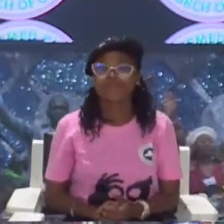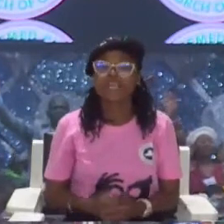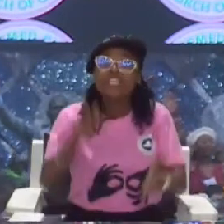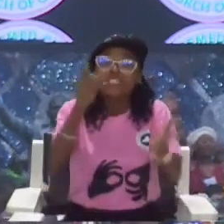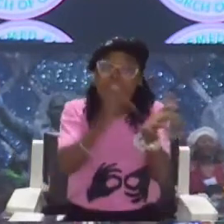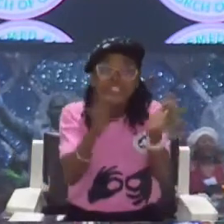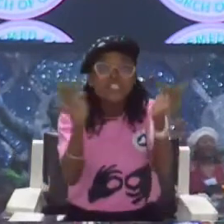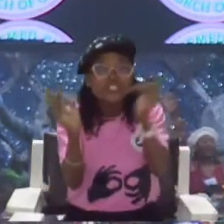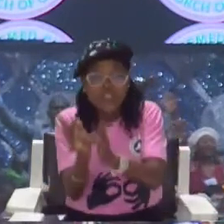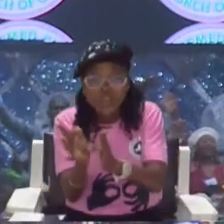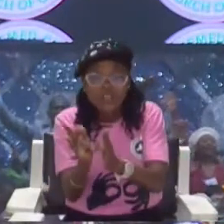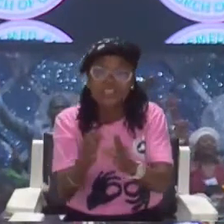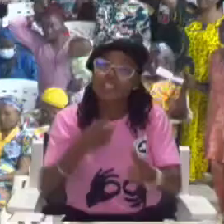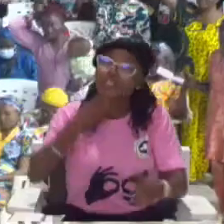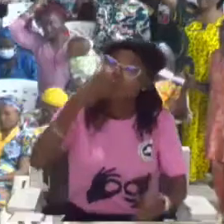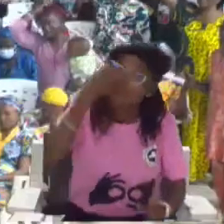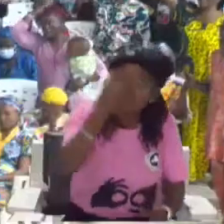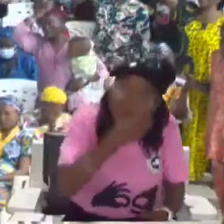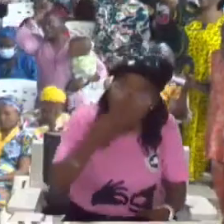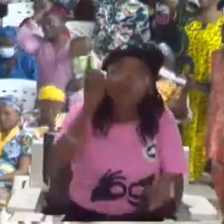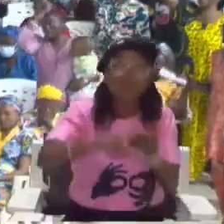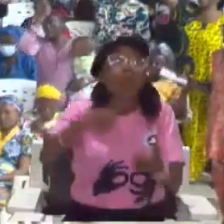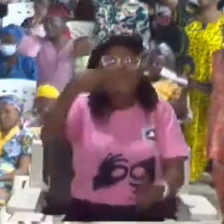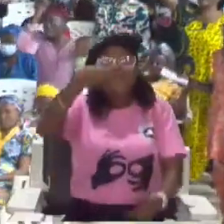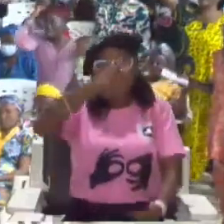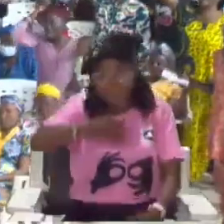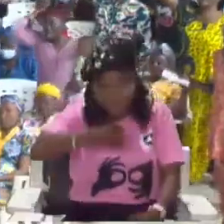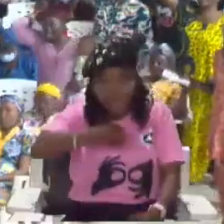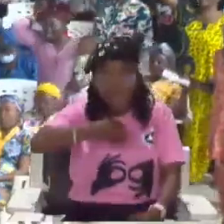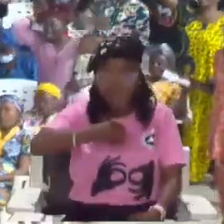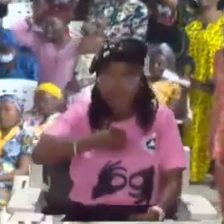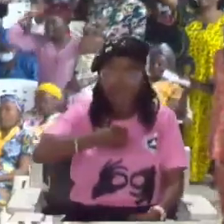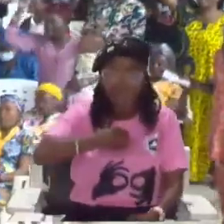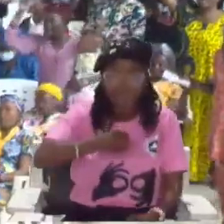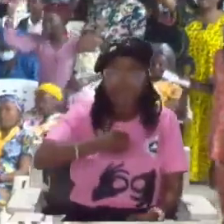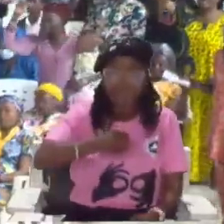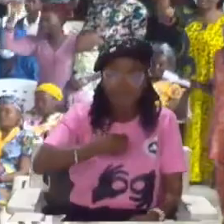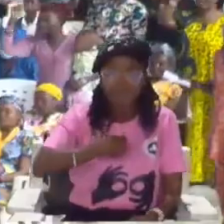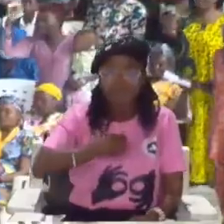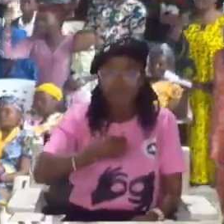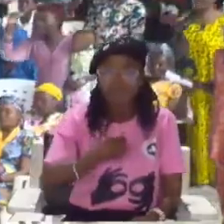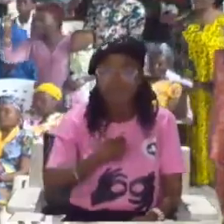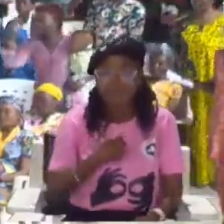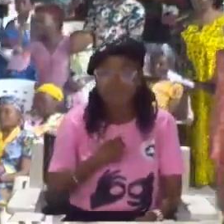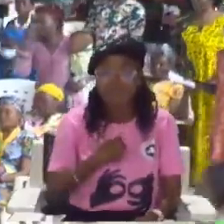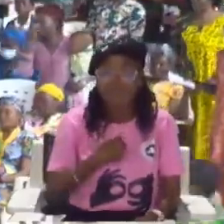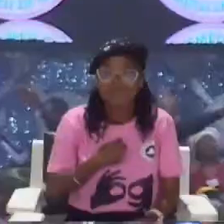Jesus spoke to me. Oh, Jesus sorrow, sinu aye mi.